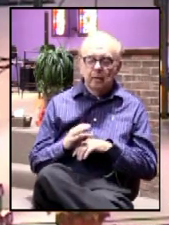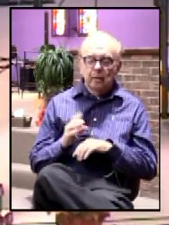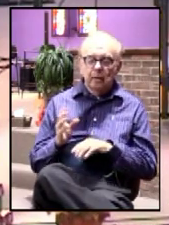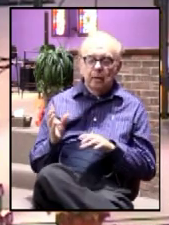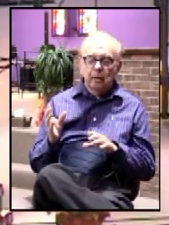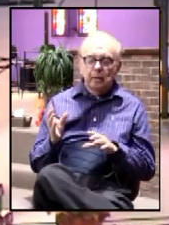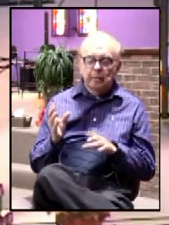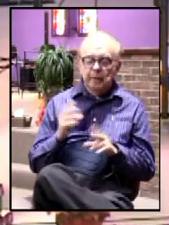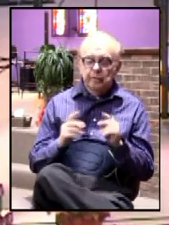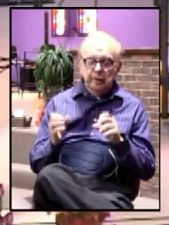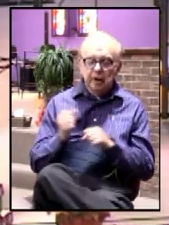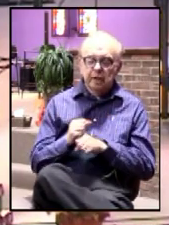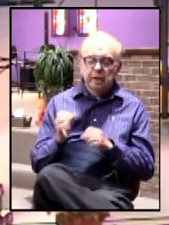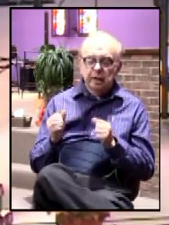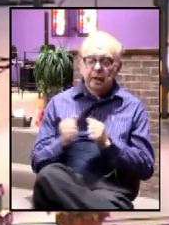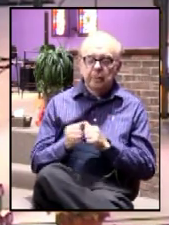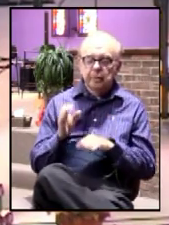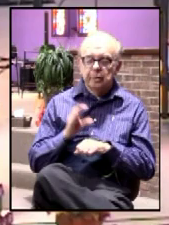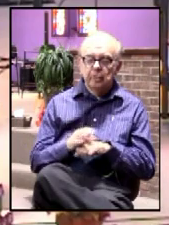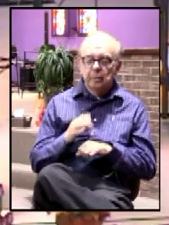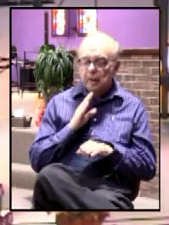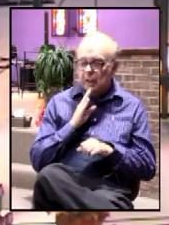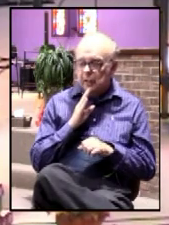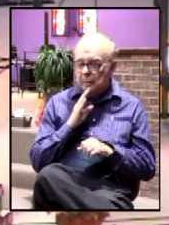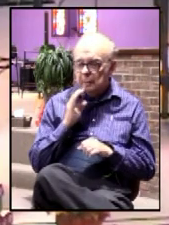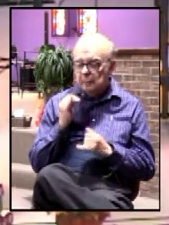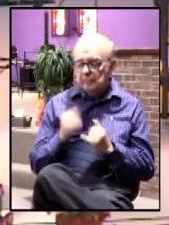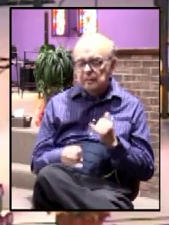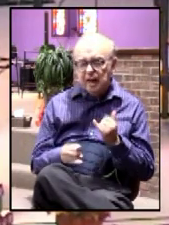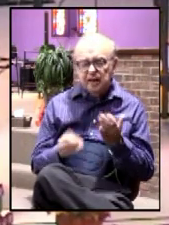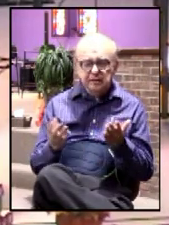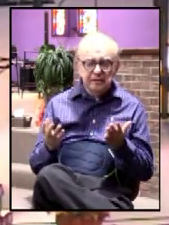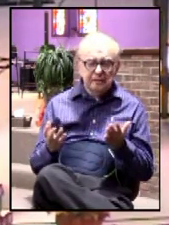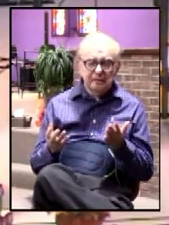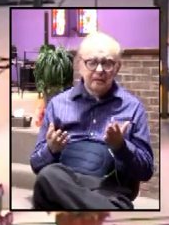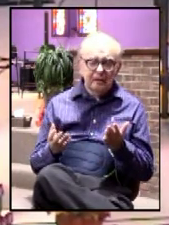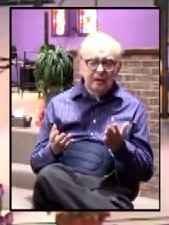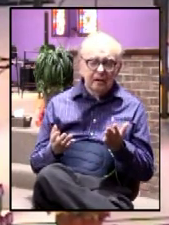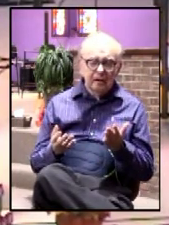got together. And this is what we've been talking about for the last